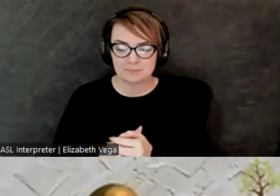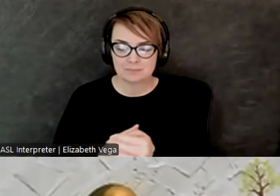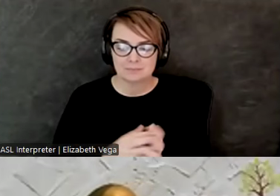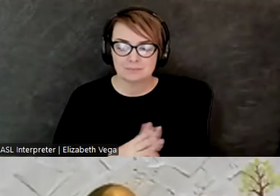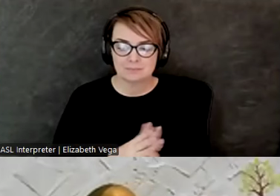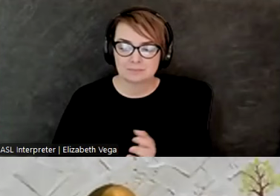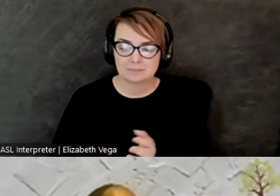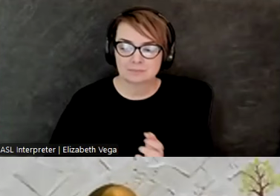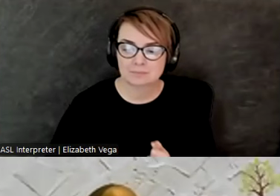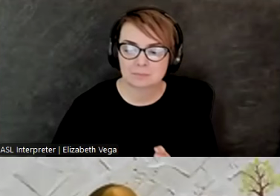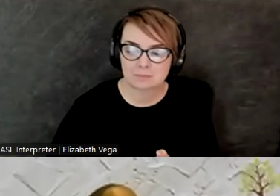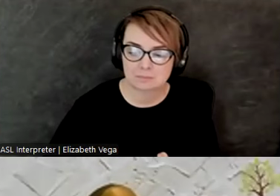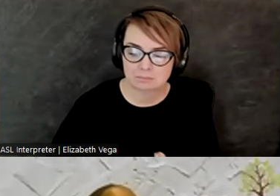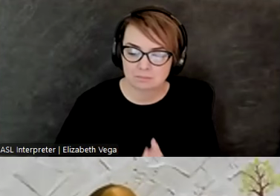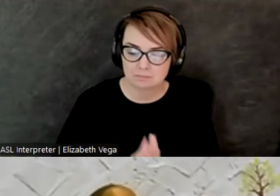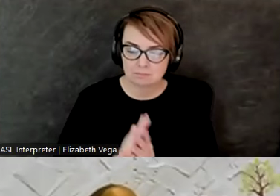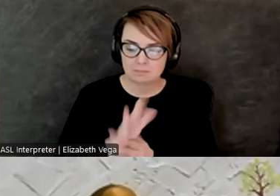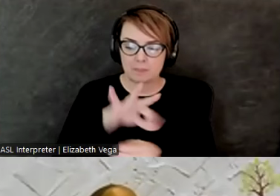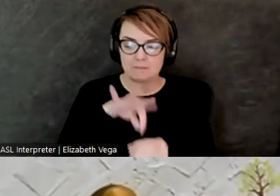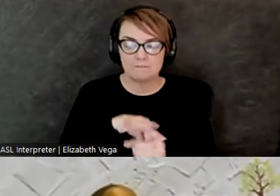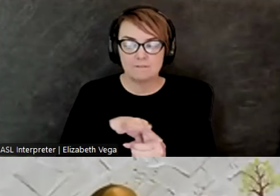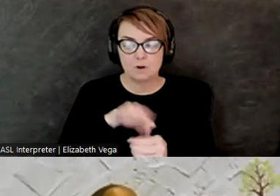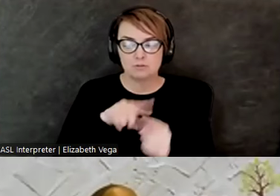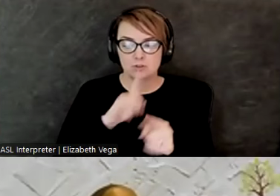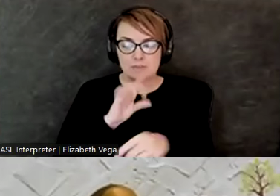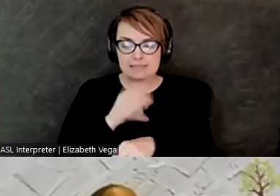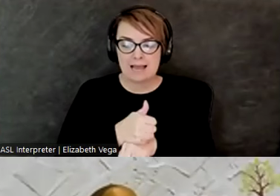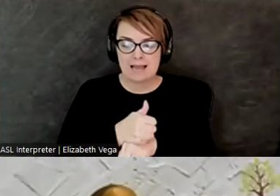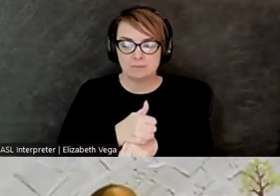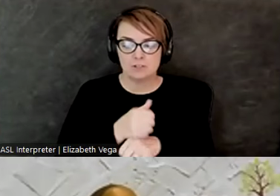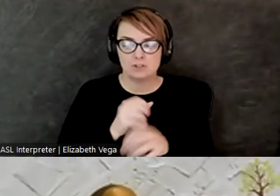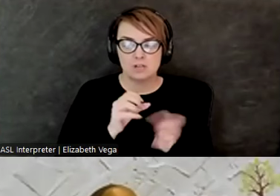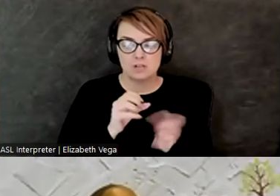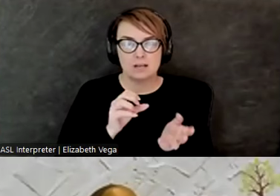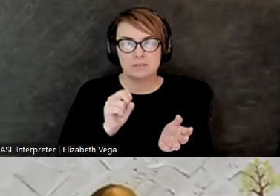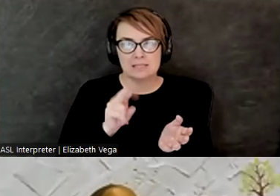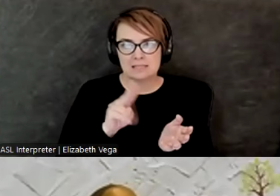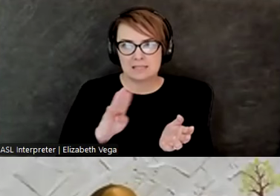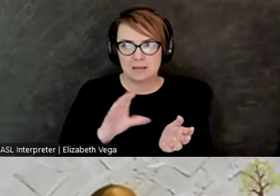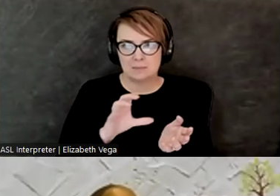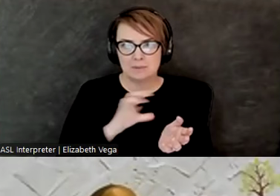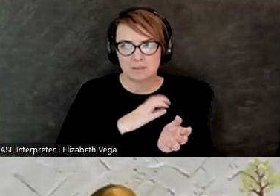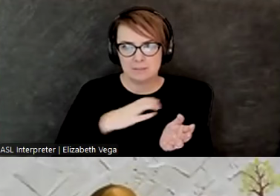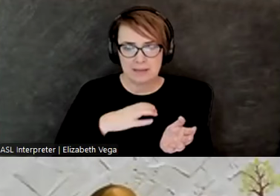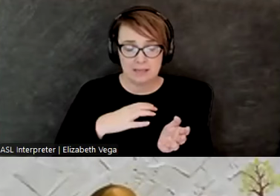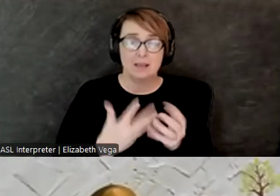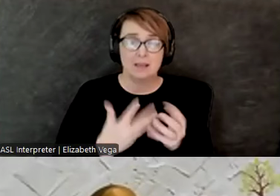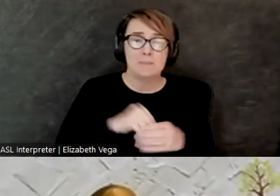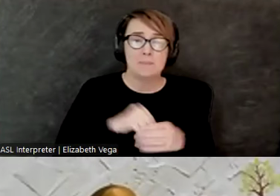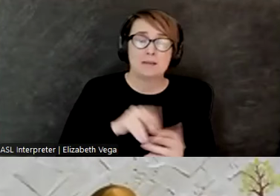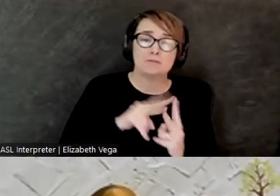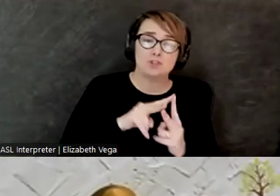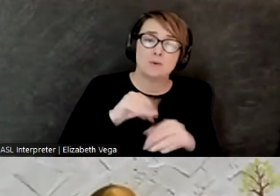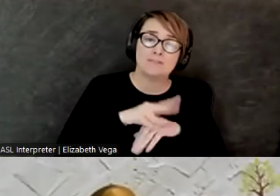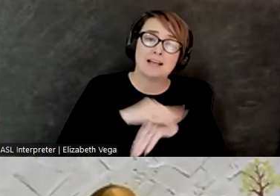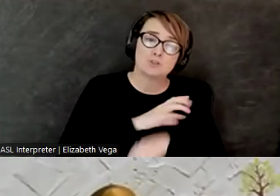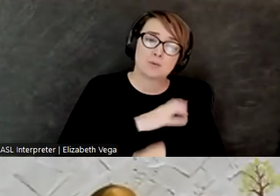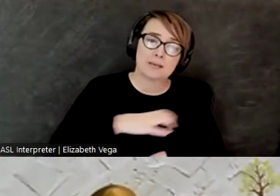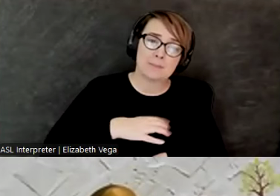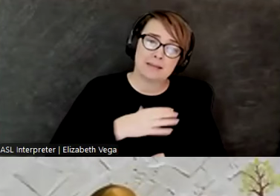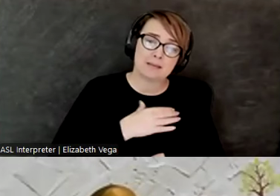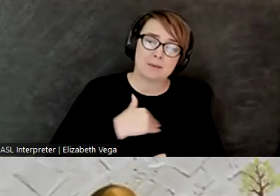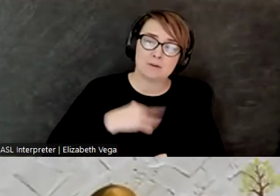A vote to establish a subcommittee made up of two advisory committee members who will provide to this advisory committee